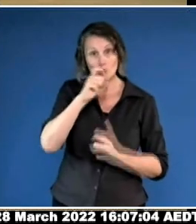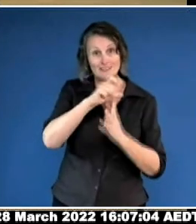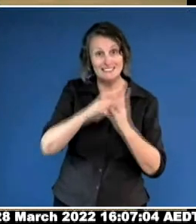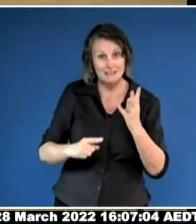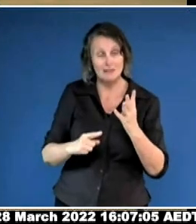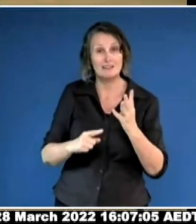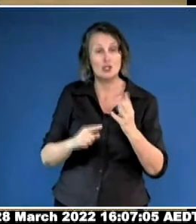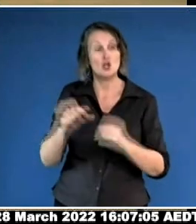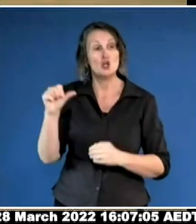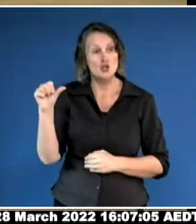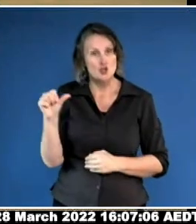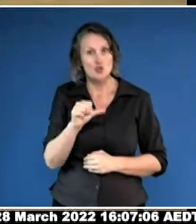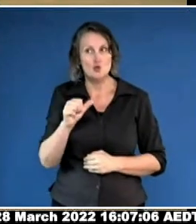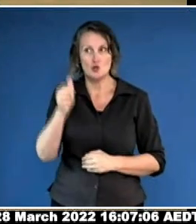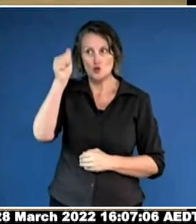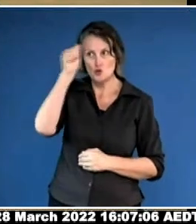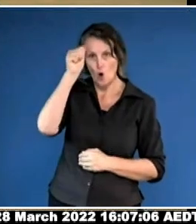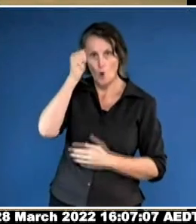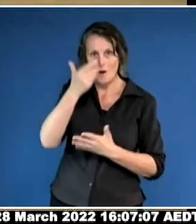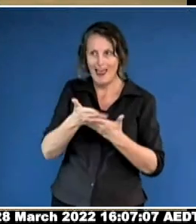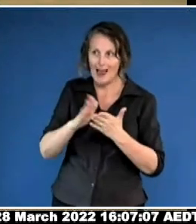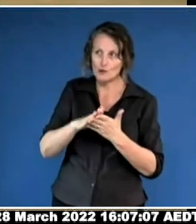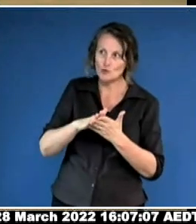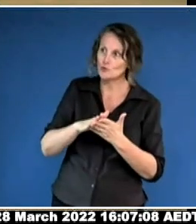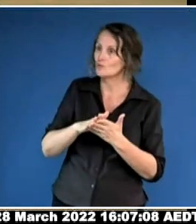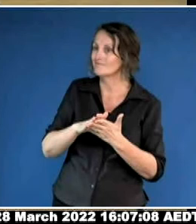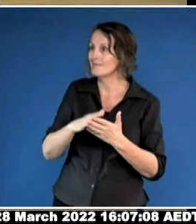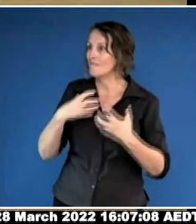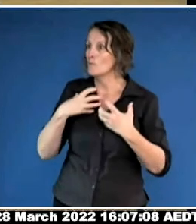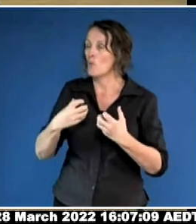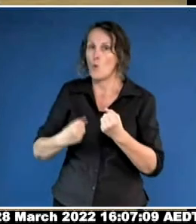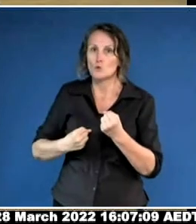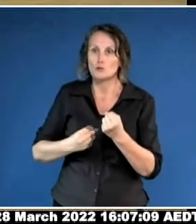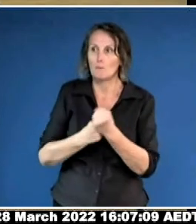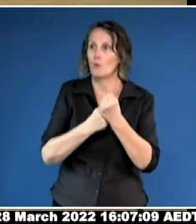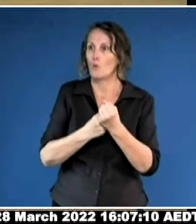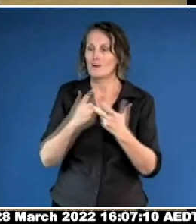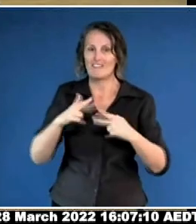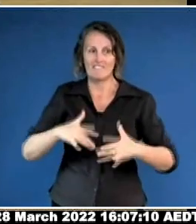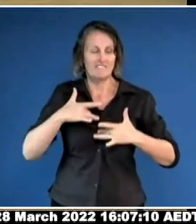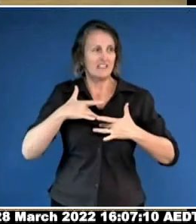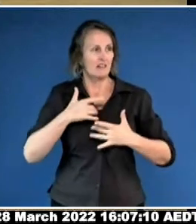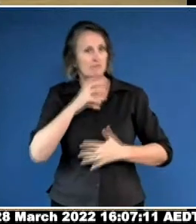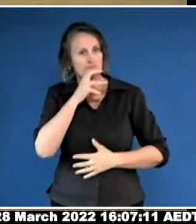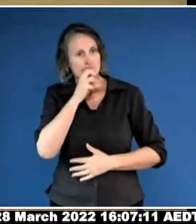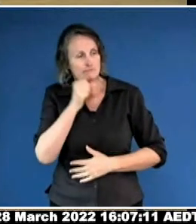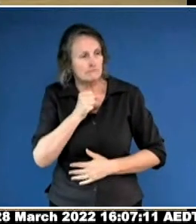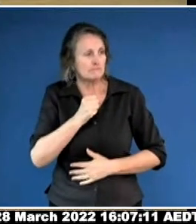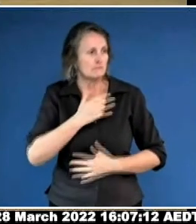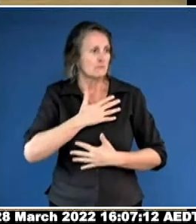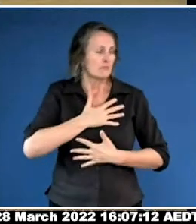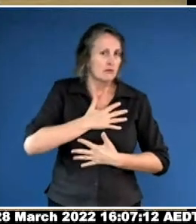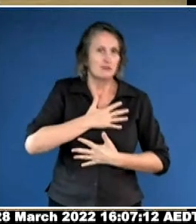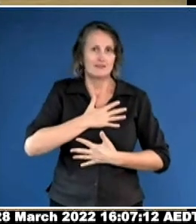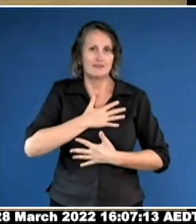receive education about how to access support for grief, loss, and trauma at an early age. When